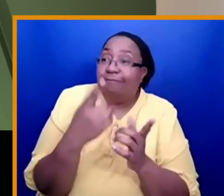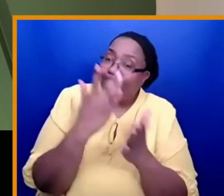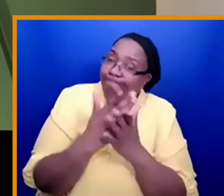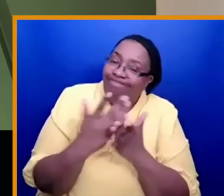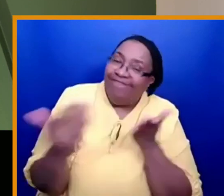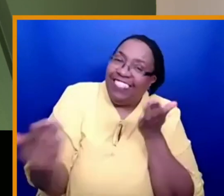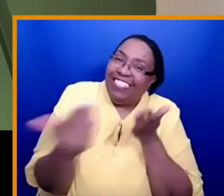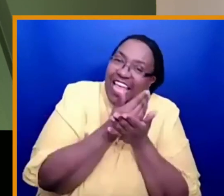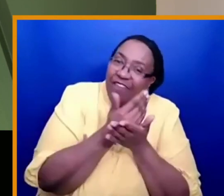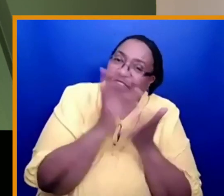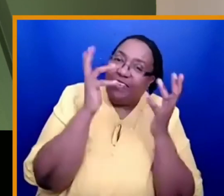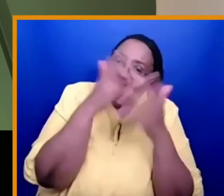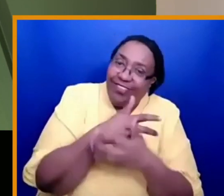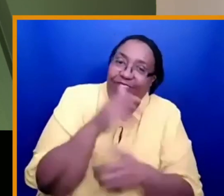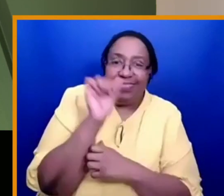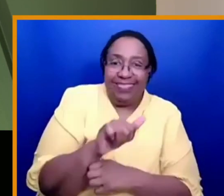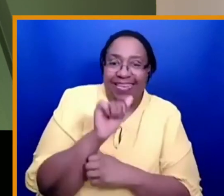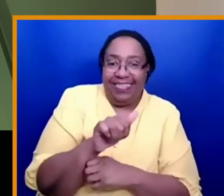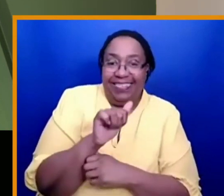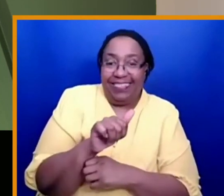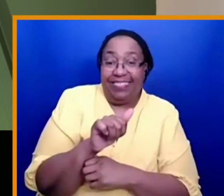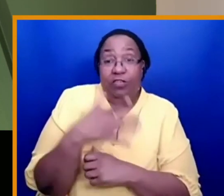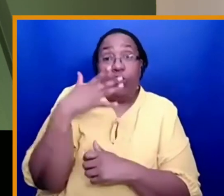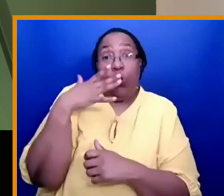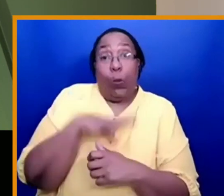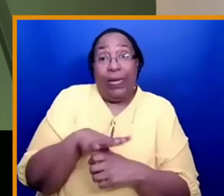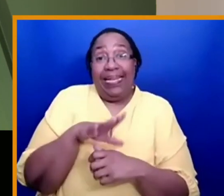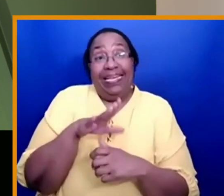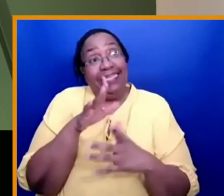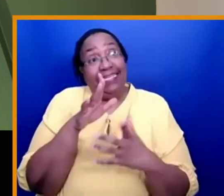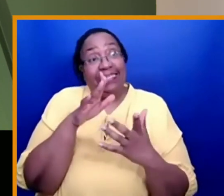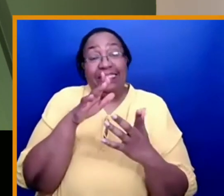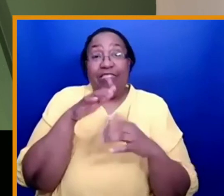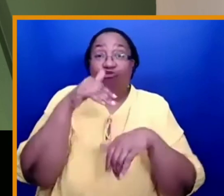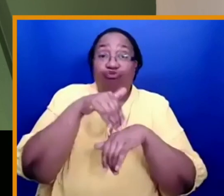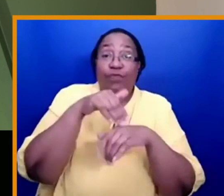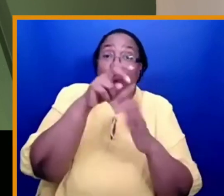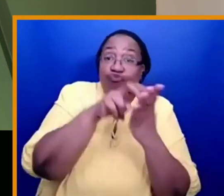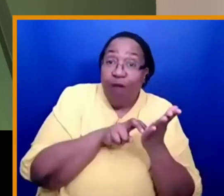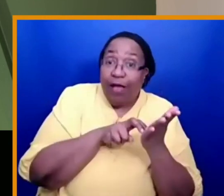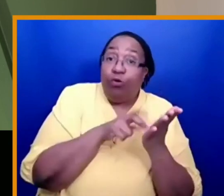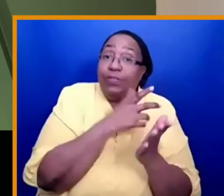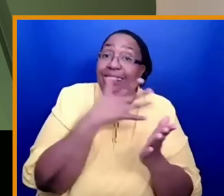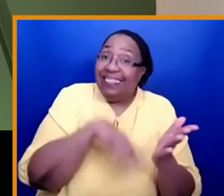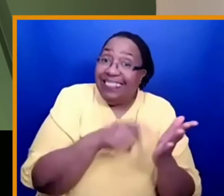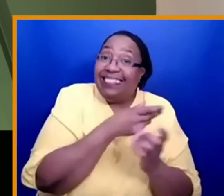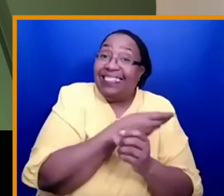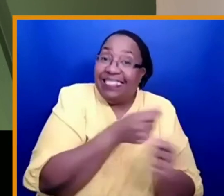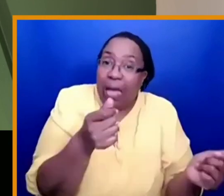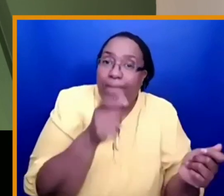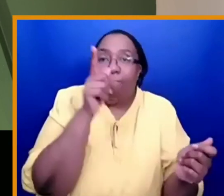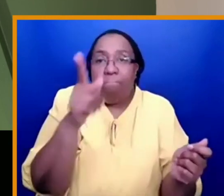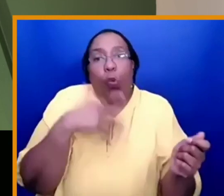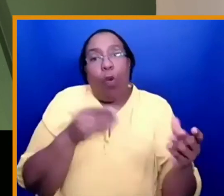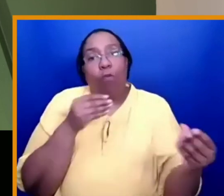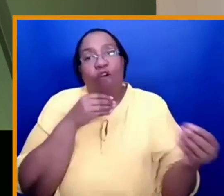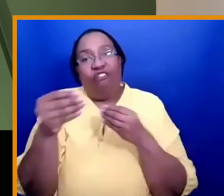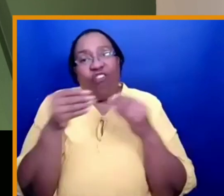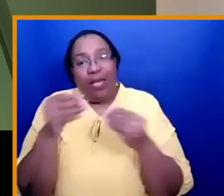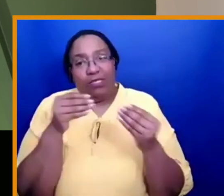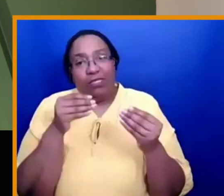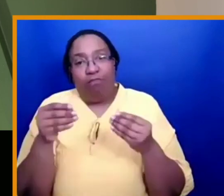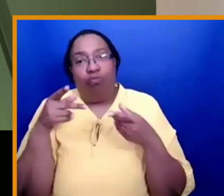There is a need for criminal records in some capacity, but what we're calling for is a much more flexible approach to this issue.